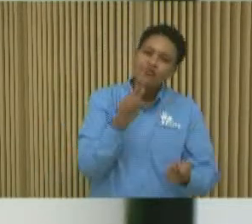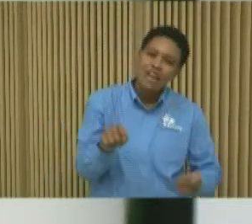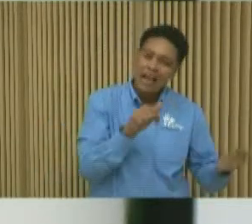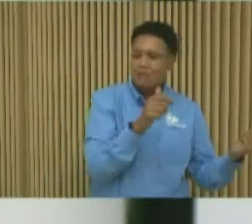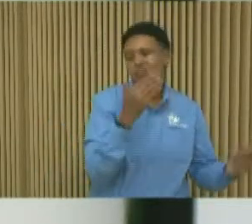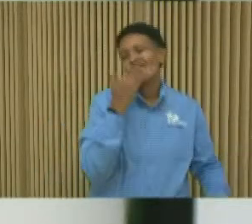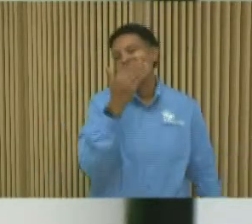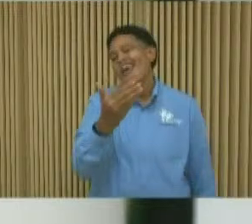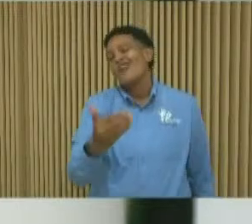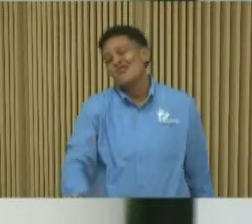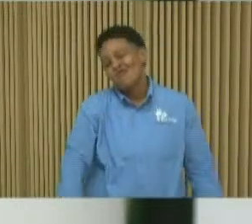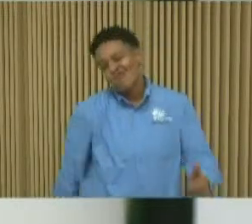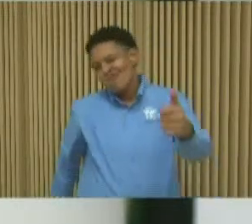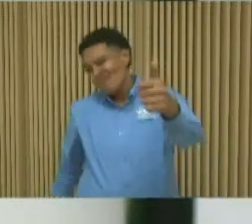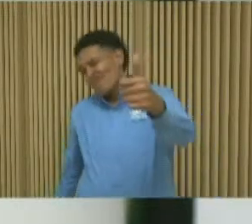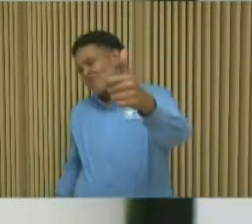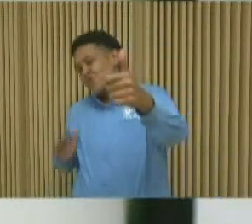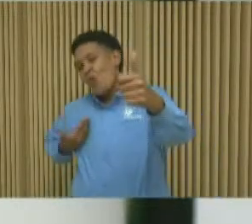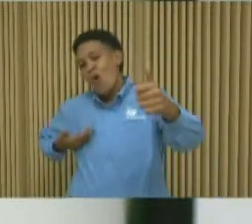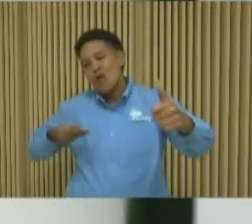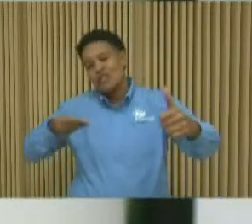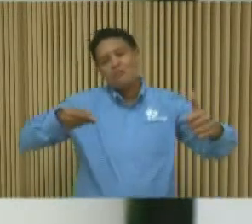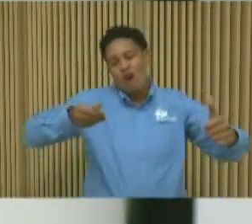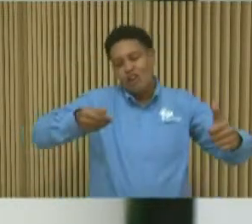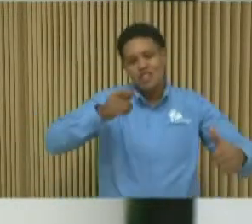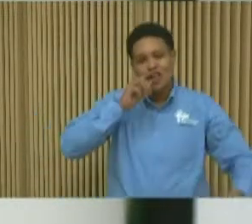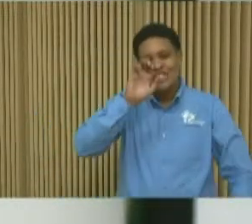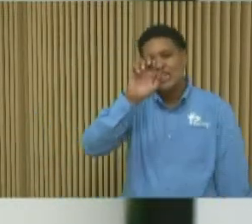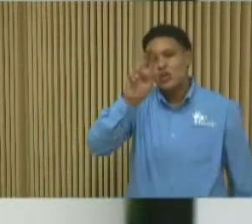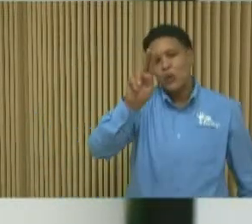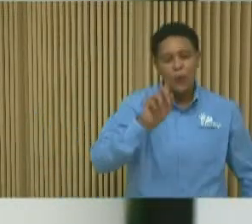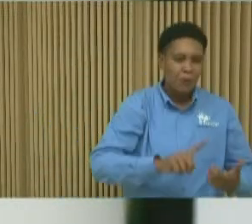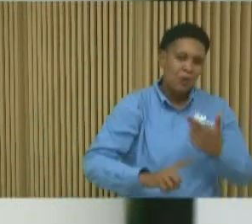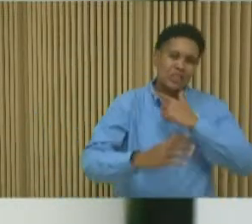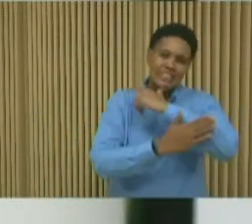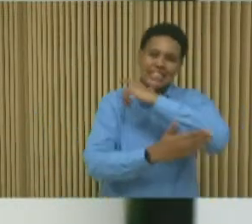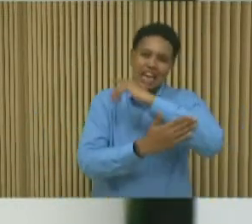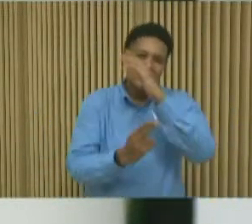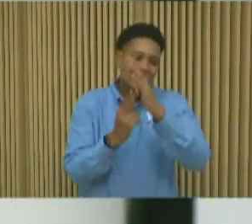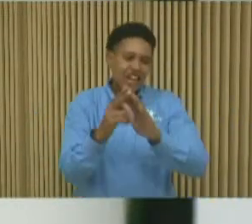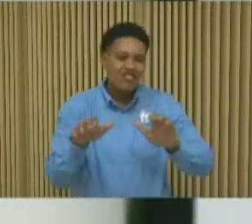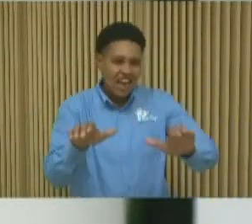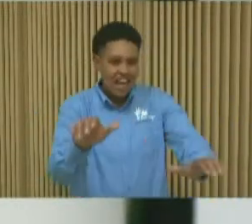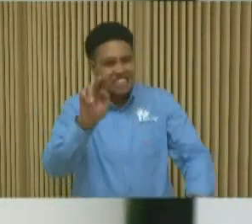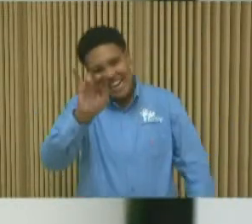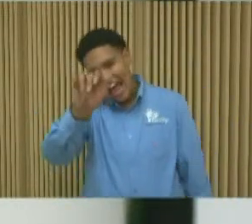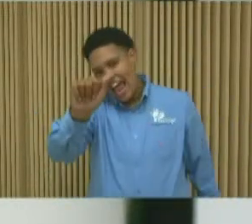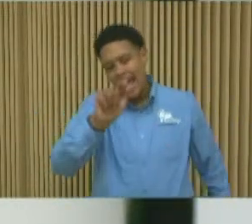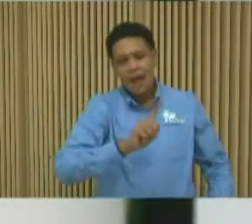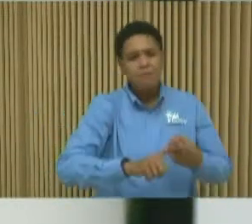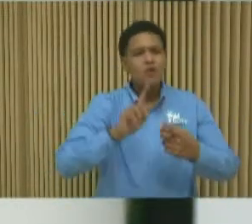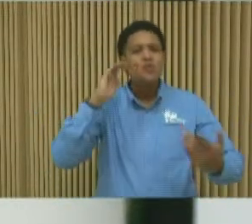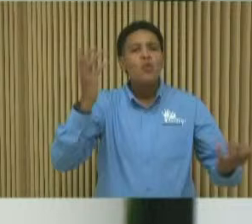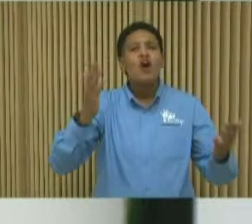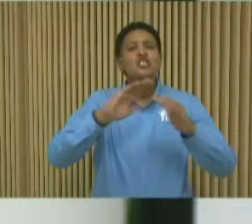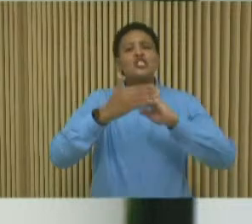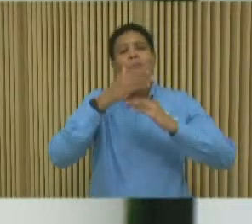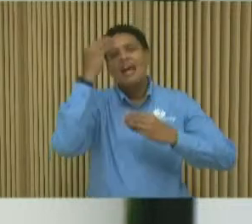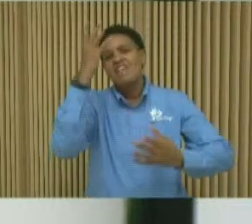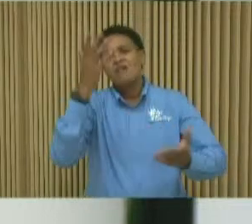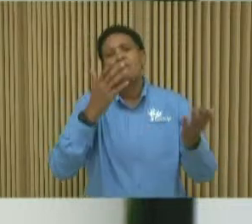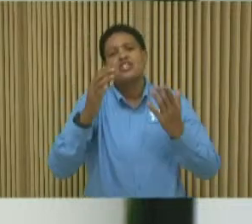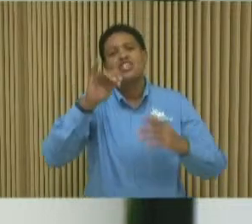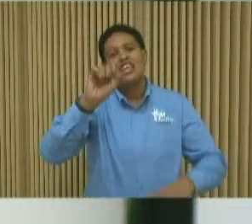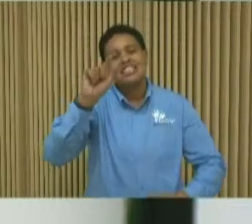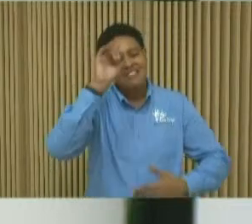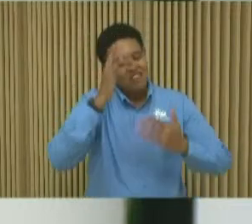you so much again to our sponsors, the European Union and the National Integrity Action, as well as the Jamaica Information Service for